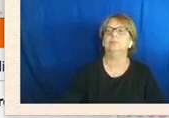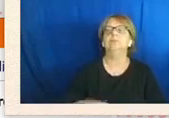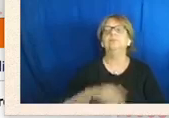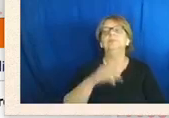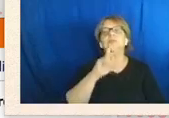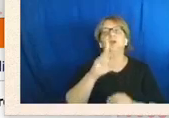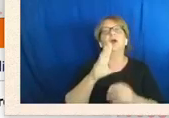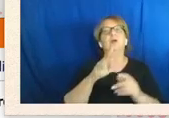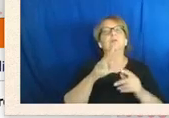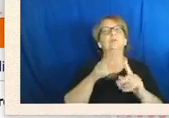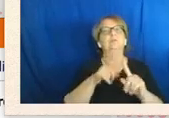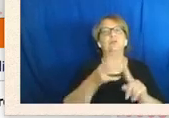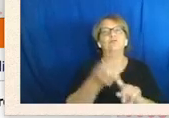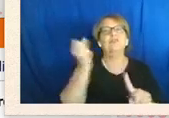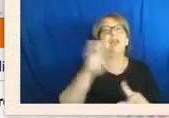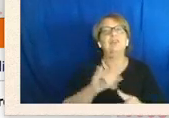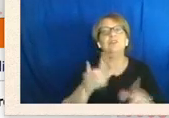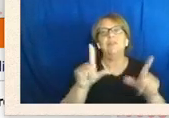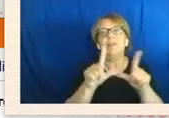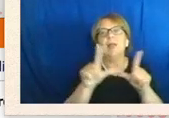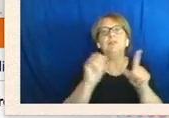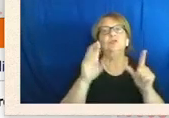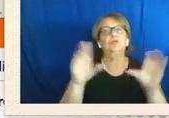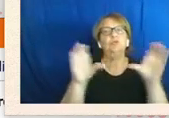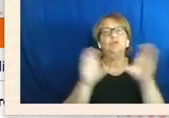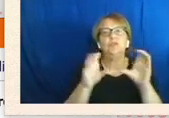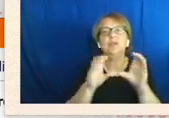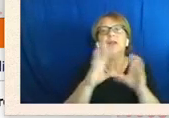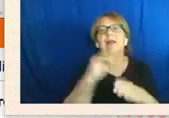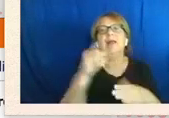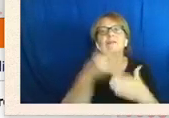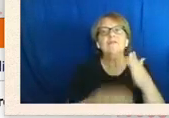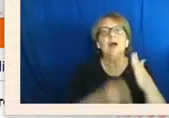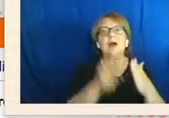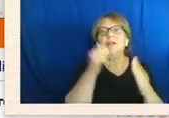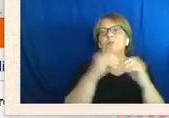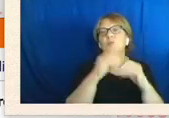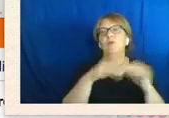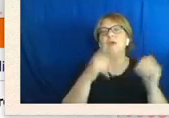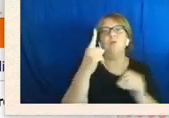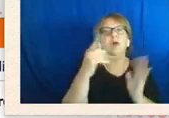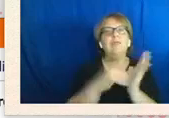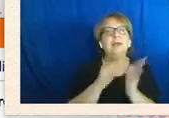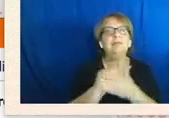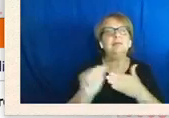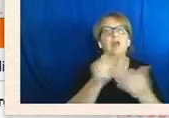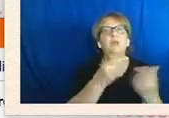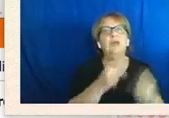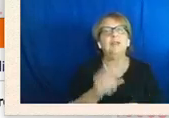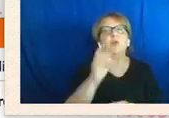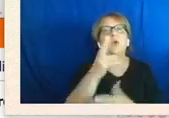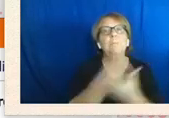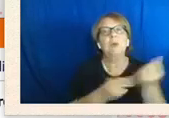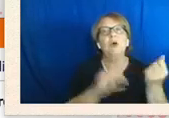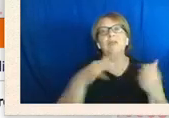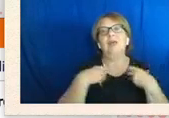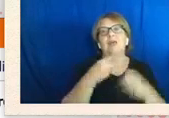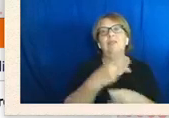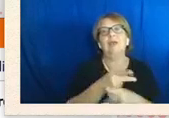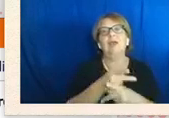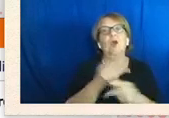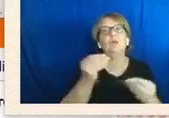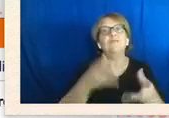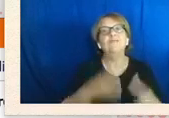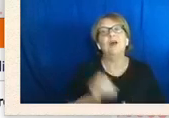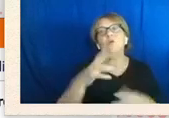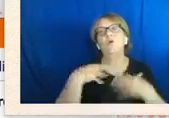revocation of license or certification and a fine not more than $1,000 per incident or both if the healthcare provider or healthcare facility as